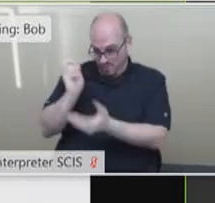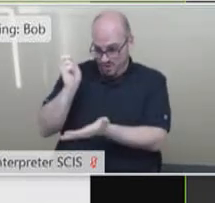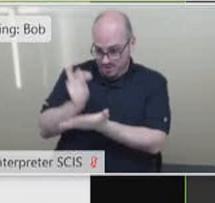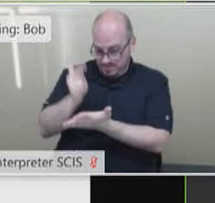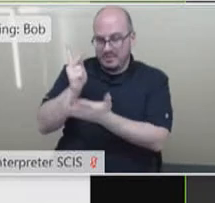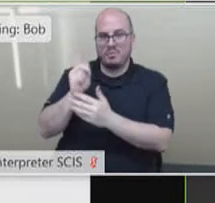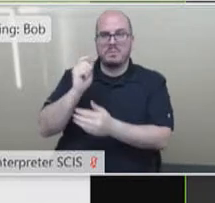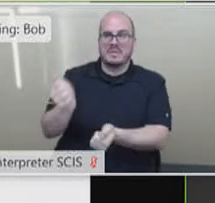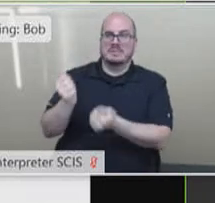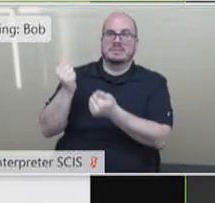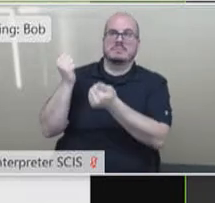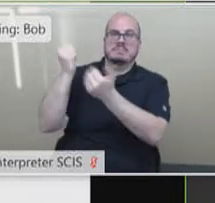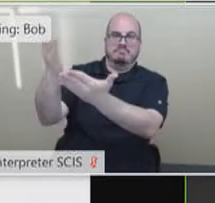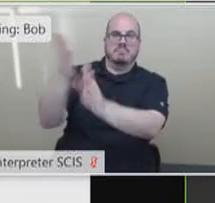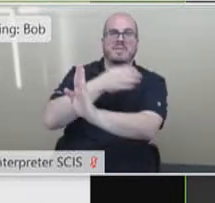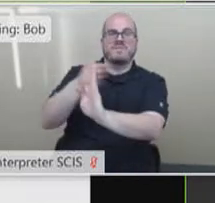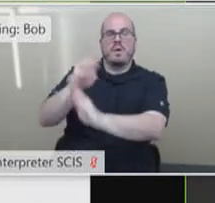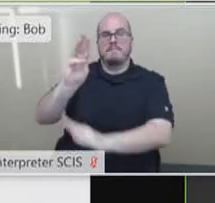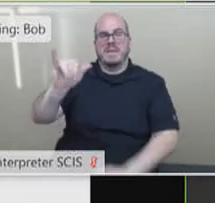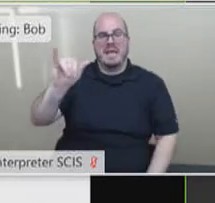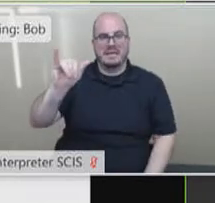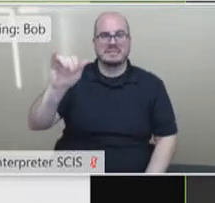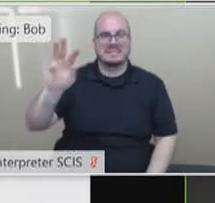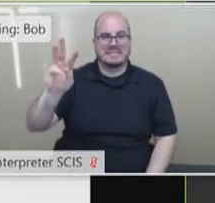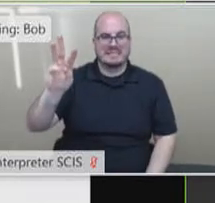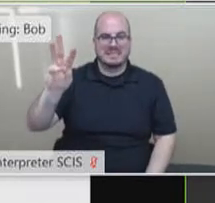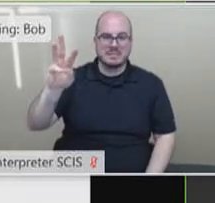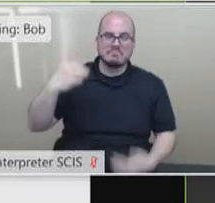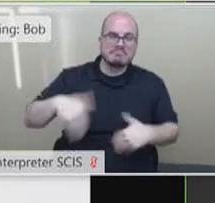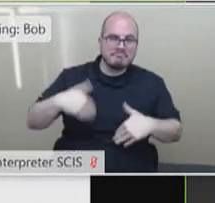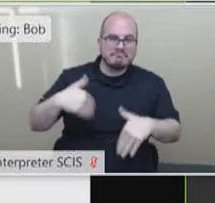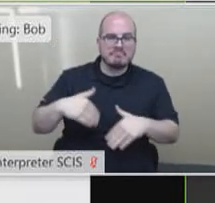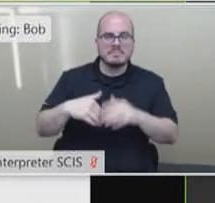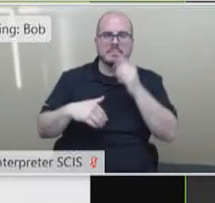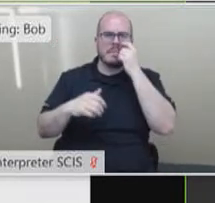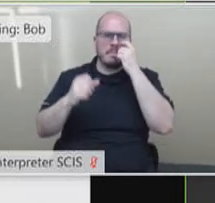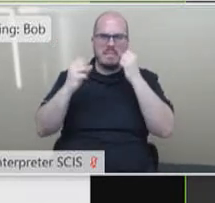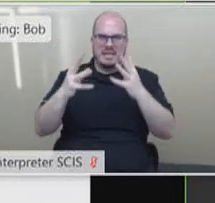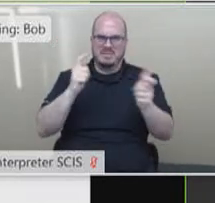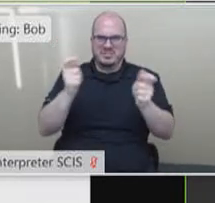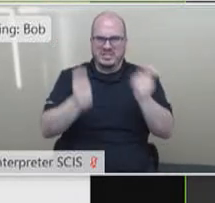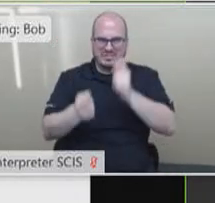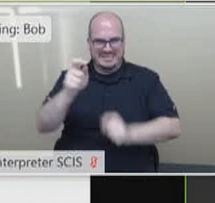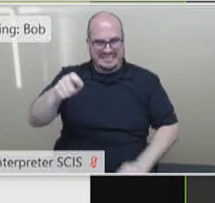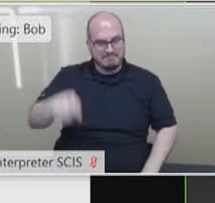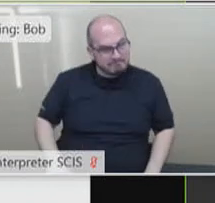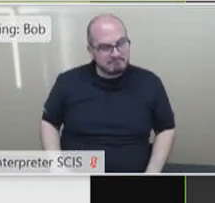be significant. The questions that we have asked ourselves internally when trying to model